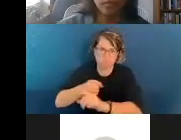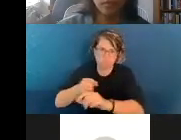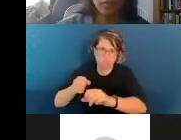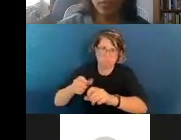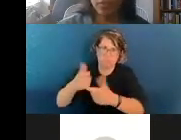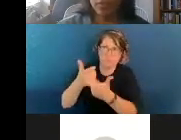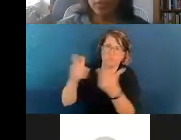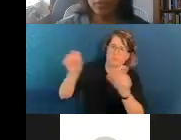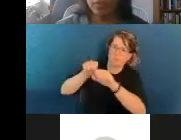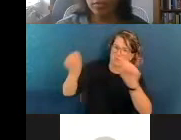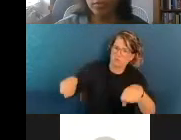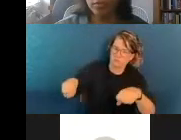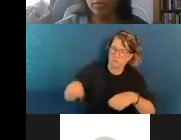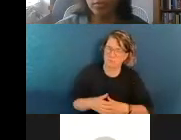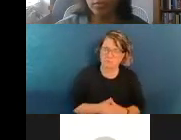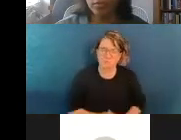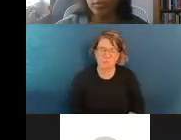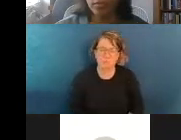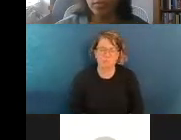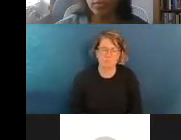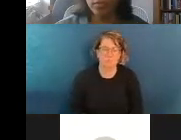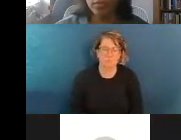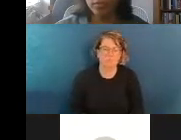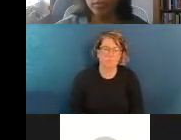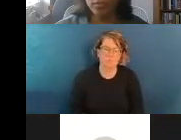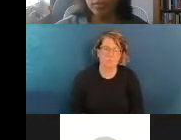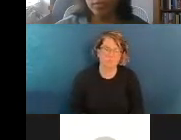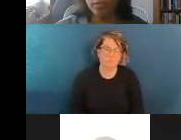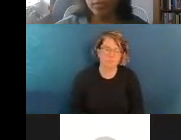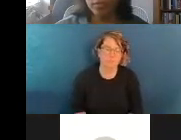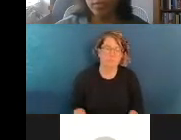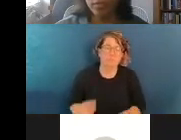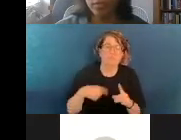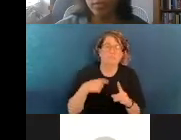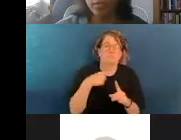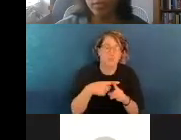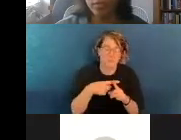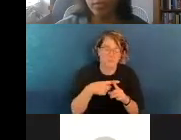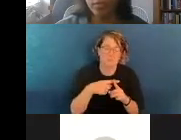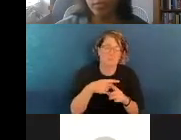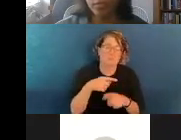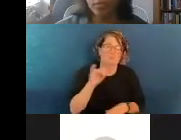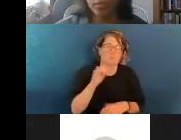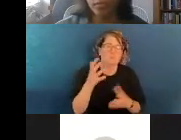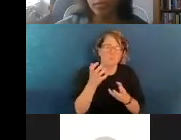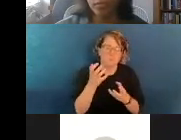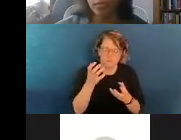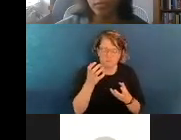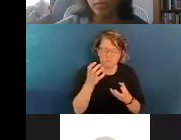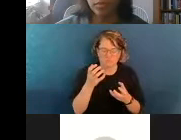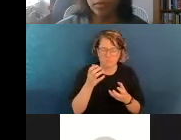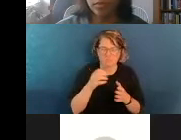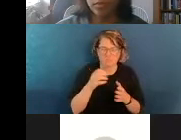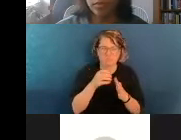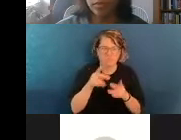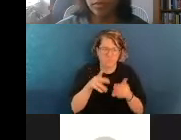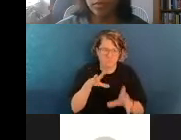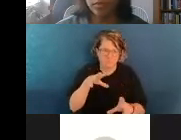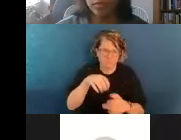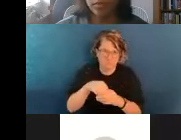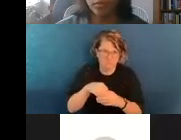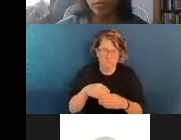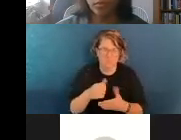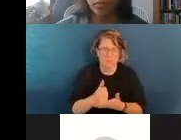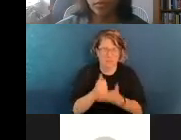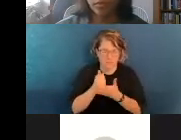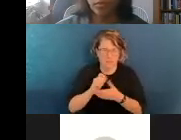tools and strategies so that participants are equipped to really understand their own role in health service delivery change,